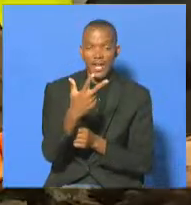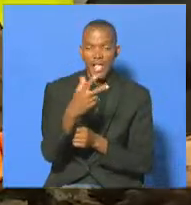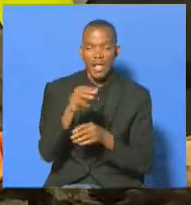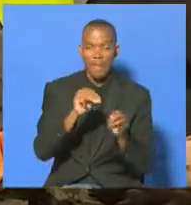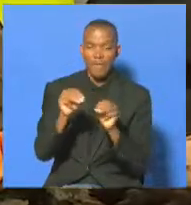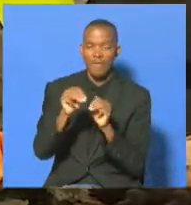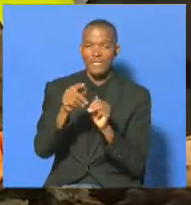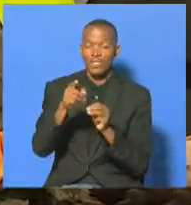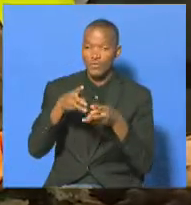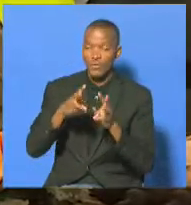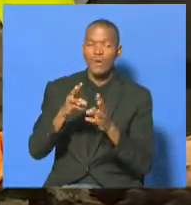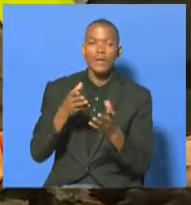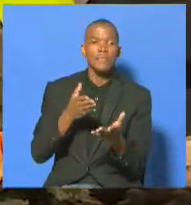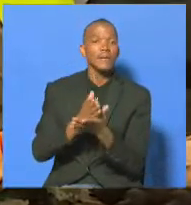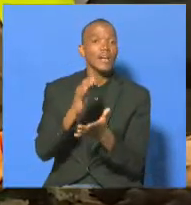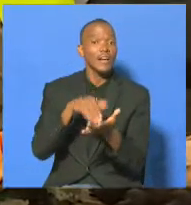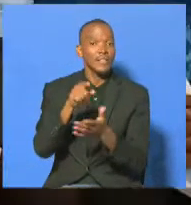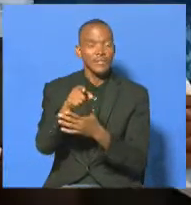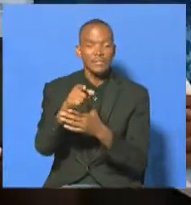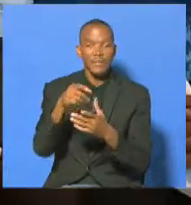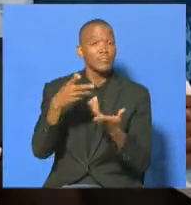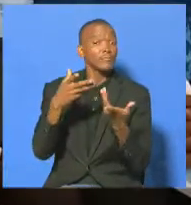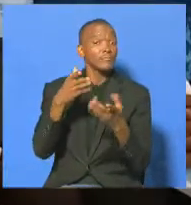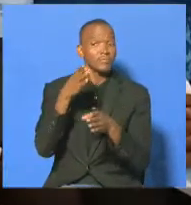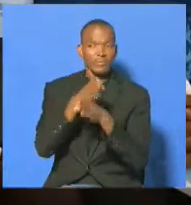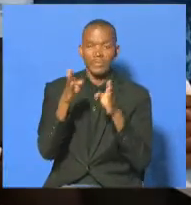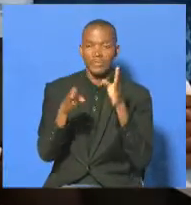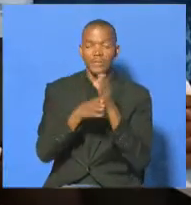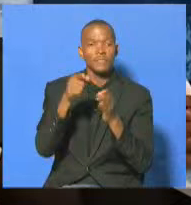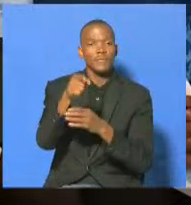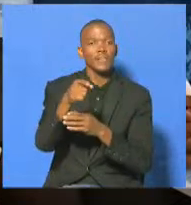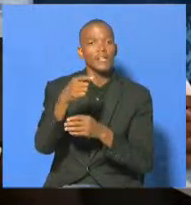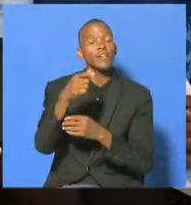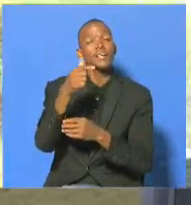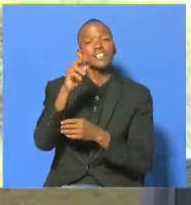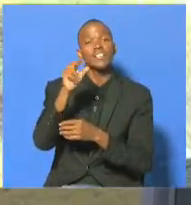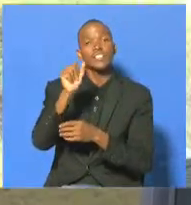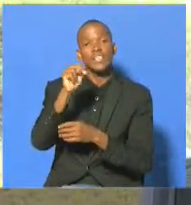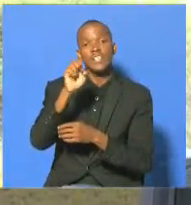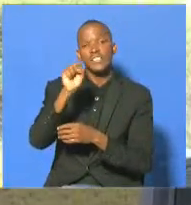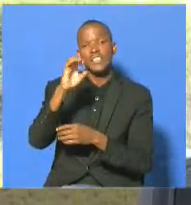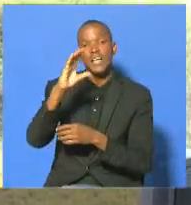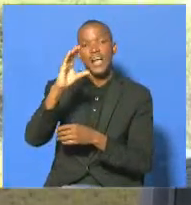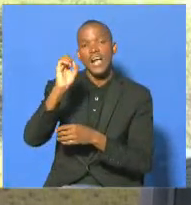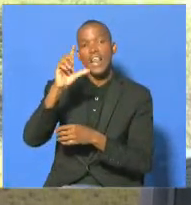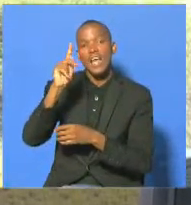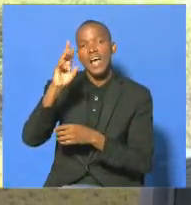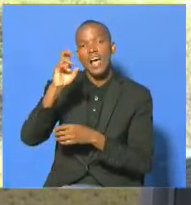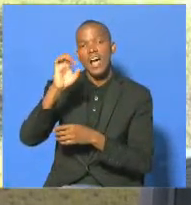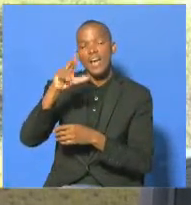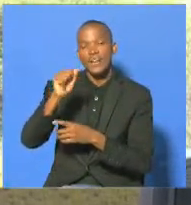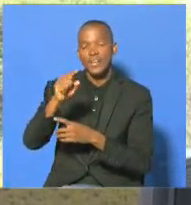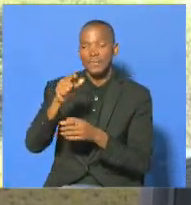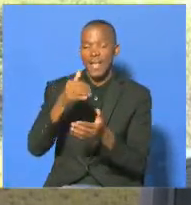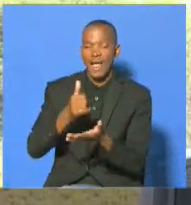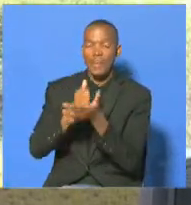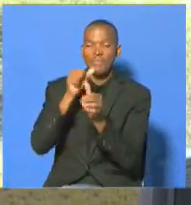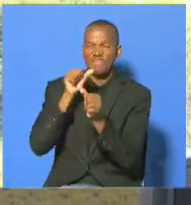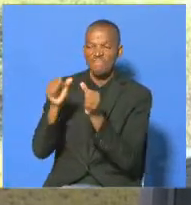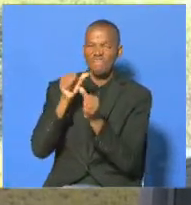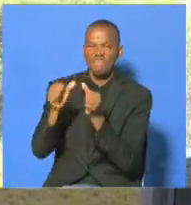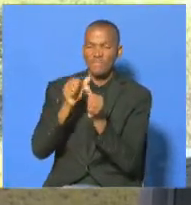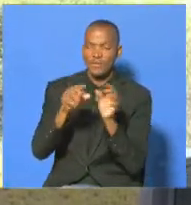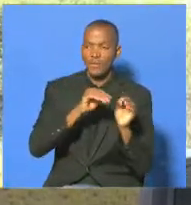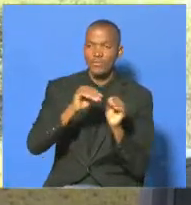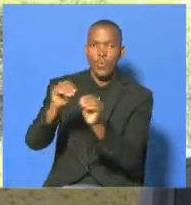go. Infrastructure like the Trans-Kalahari Corridor are actually catalysts to